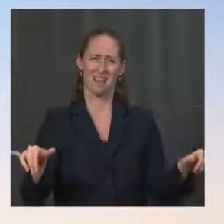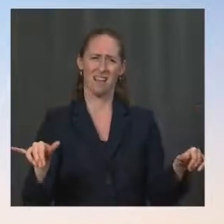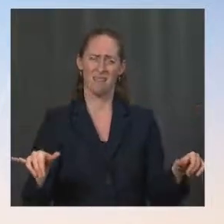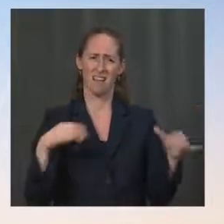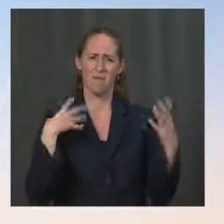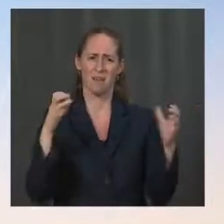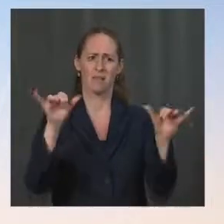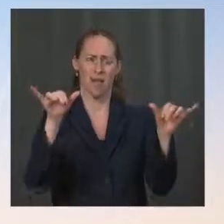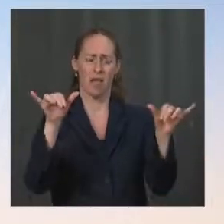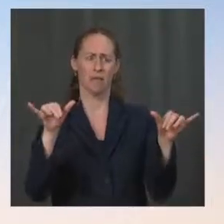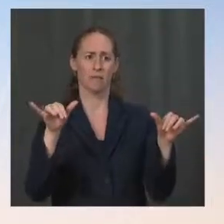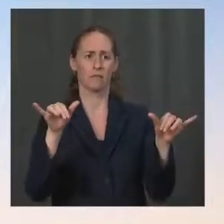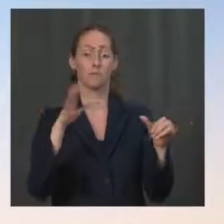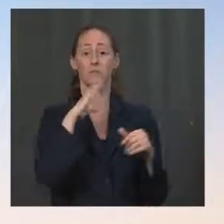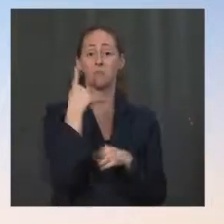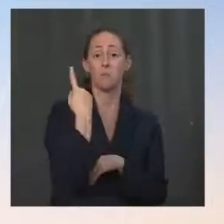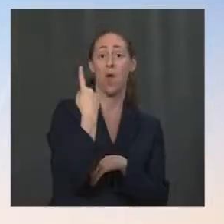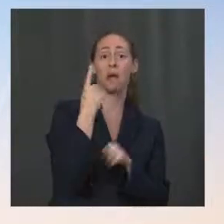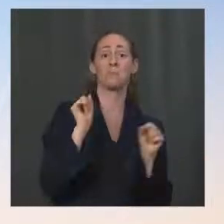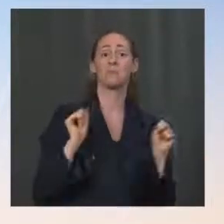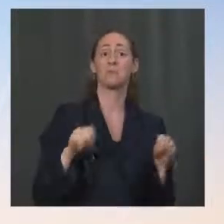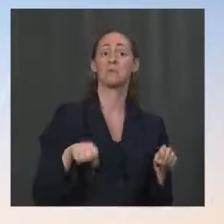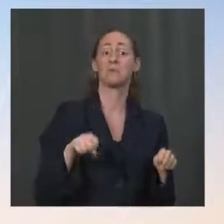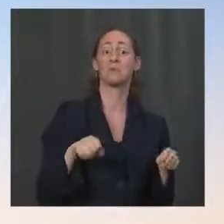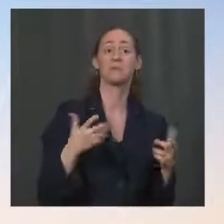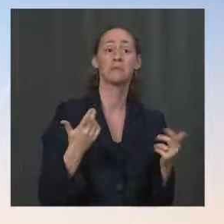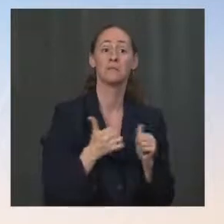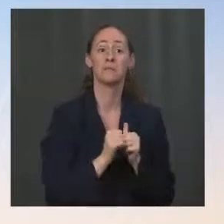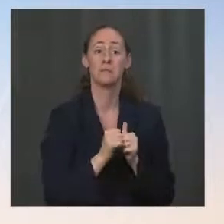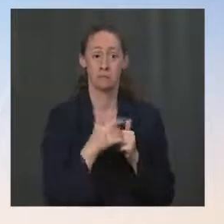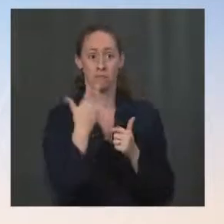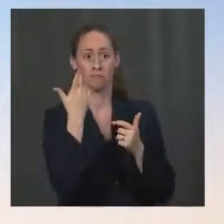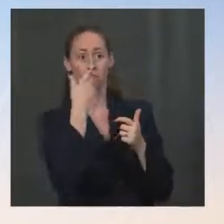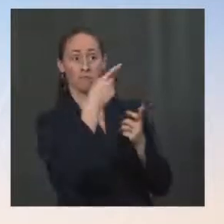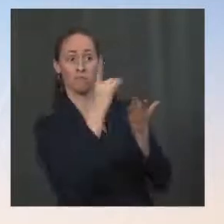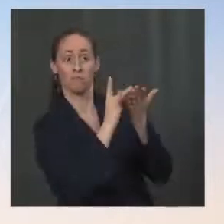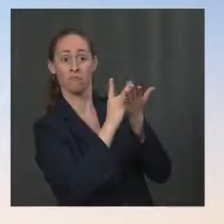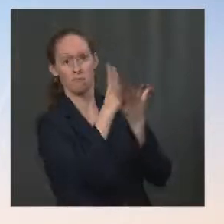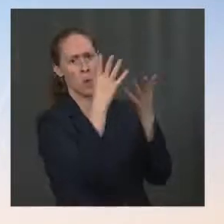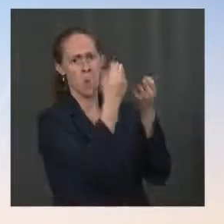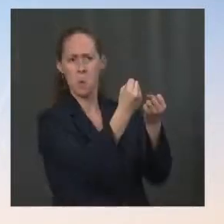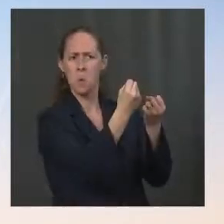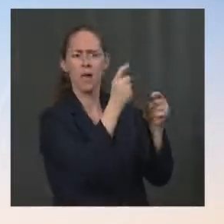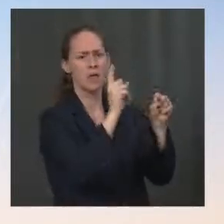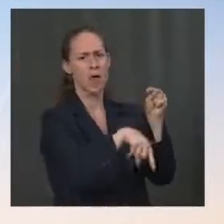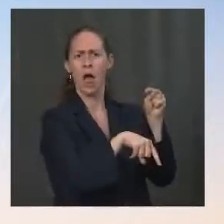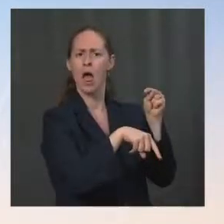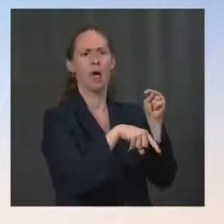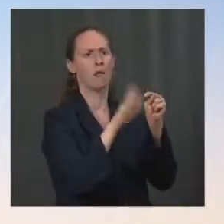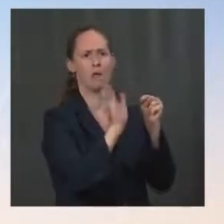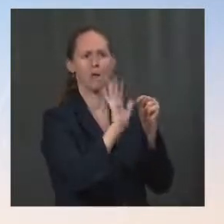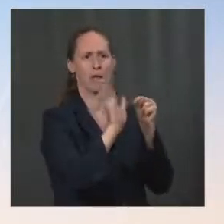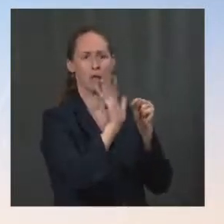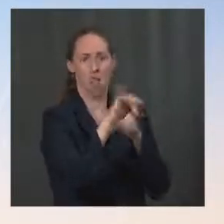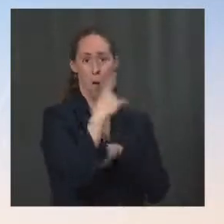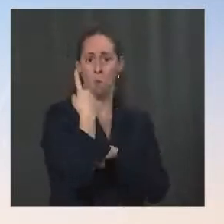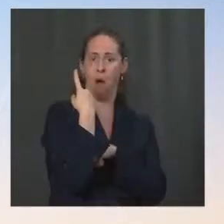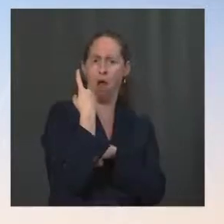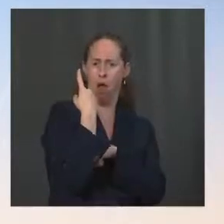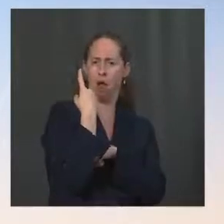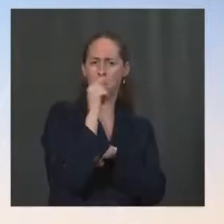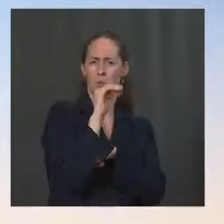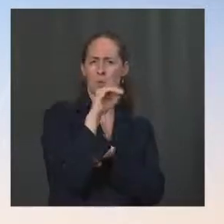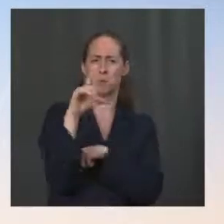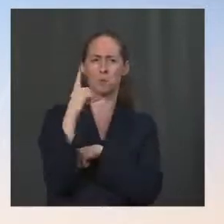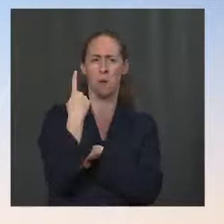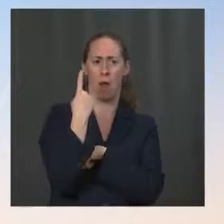way to do that. Obviously, the eviction moratorium we have had in place and we've been issuing month to month is one way to do that. But the ERA